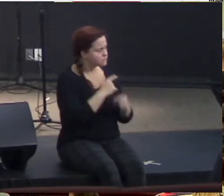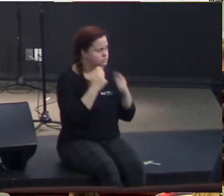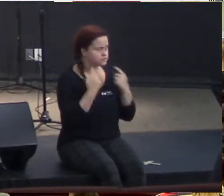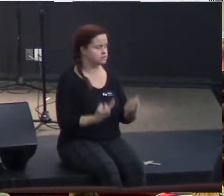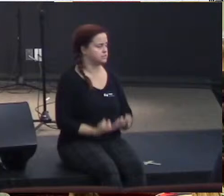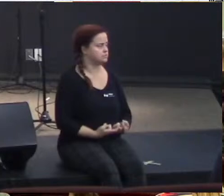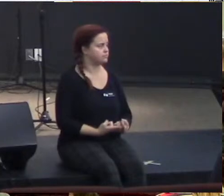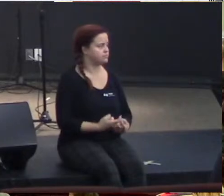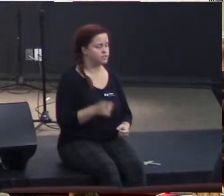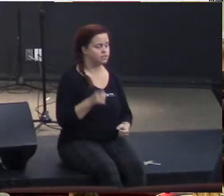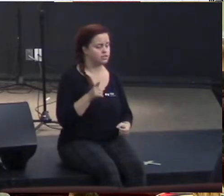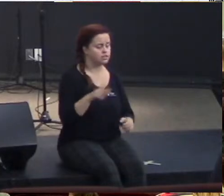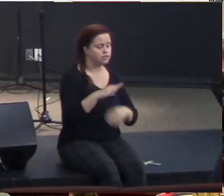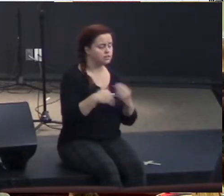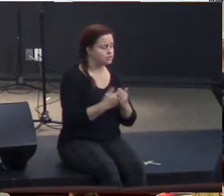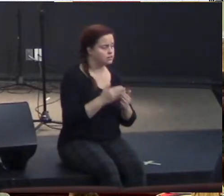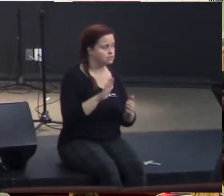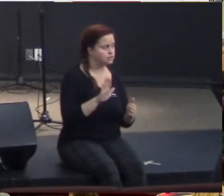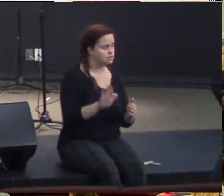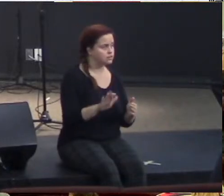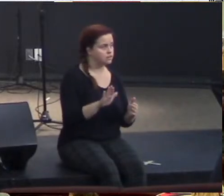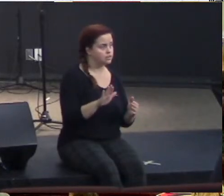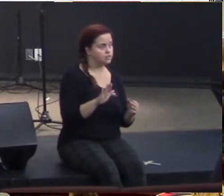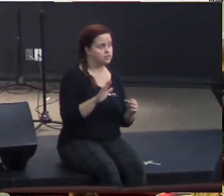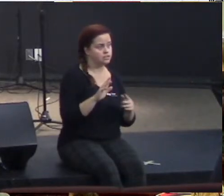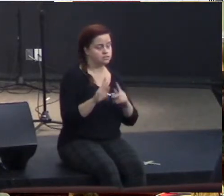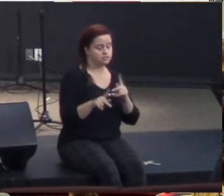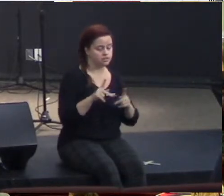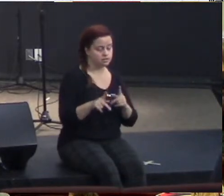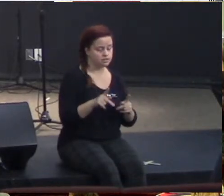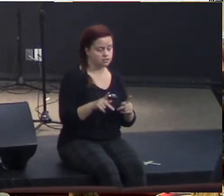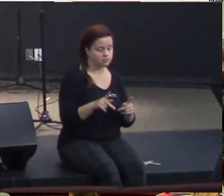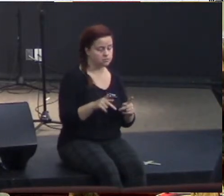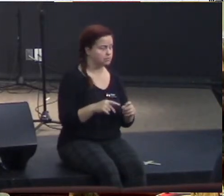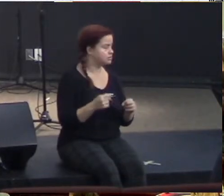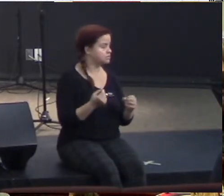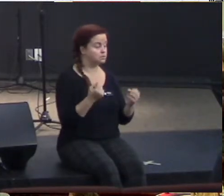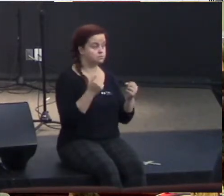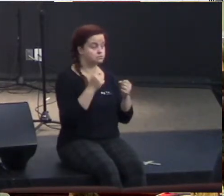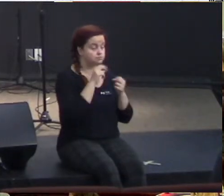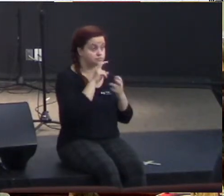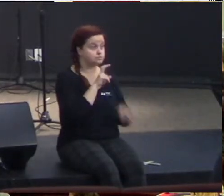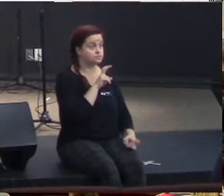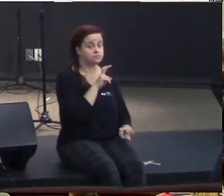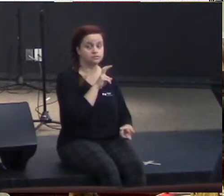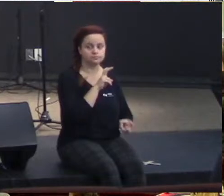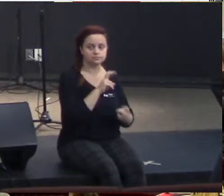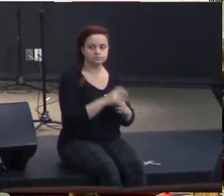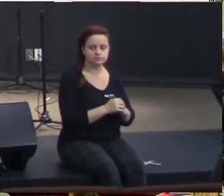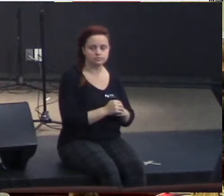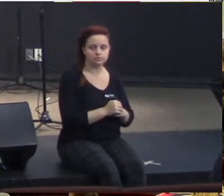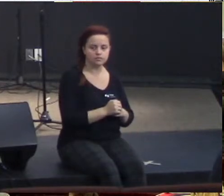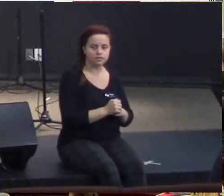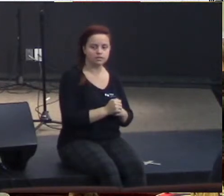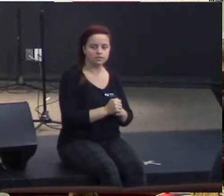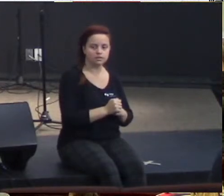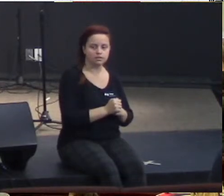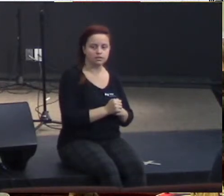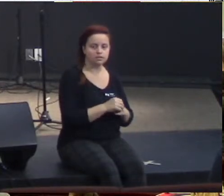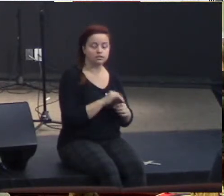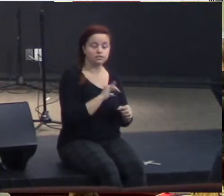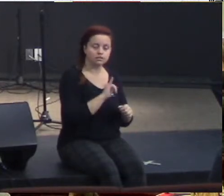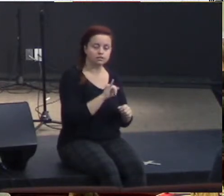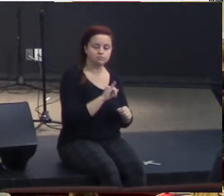of his companions were astonished at the catch of fish they had taken. So were James and John, the sons of Zebedee, Simon's partner.